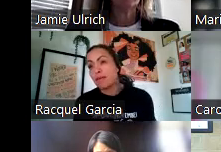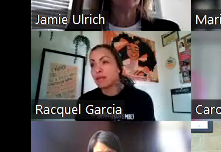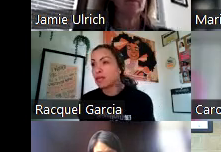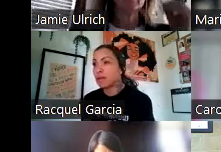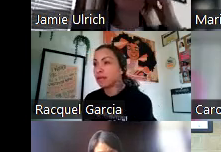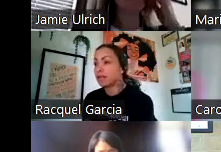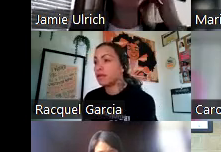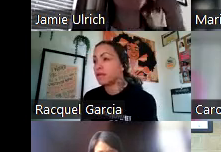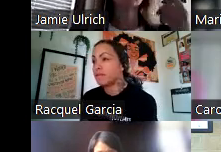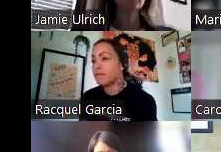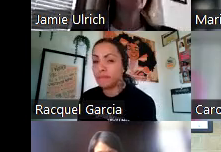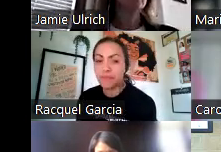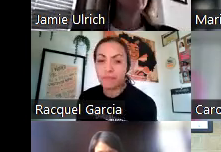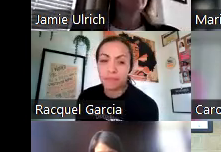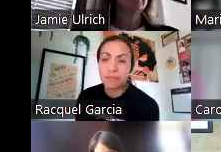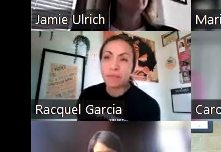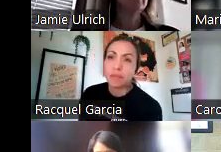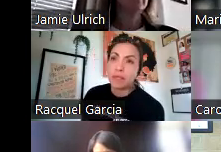Yes. You could go back a little bit.